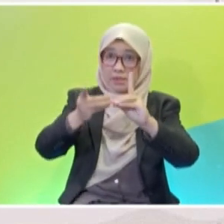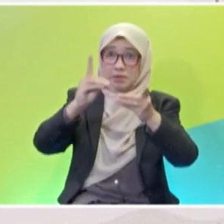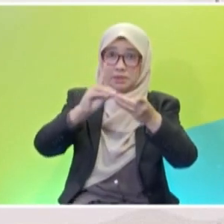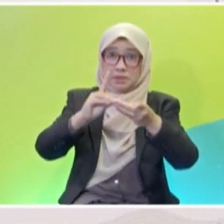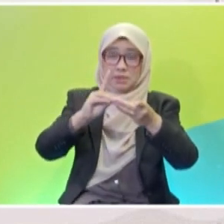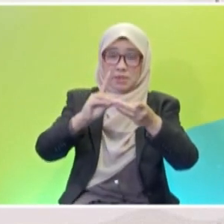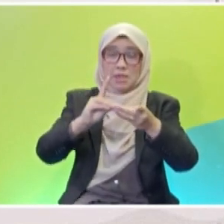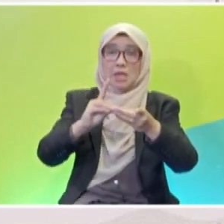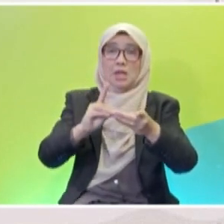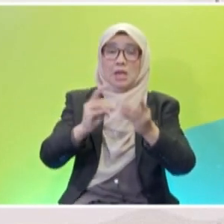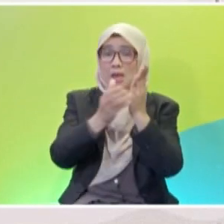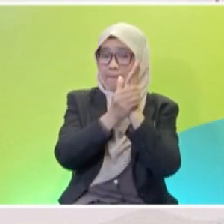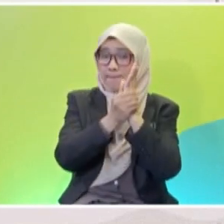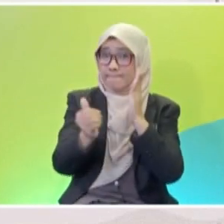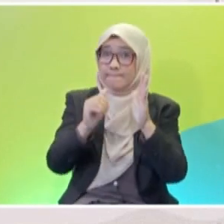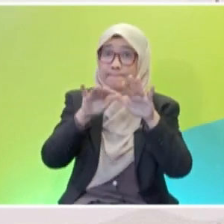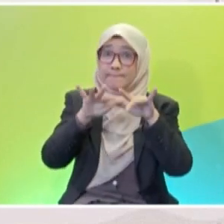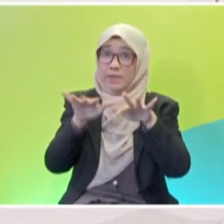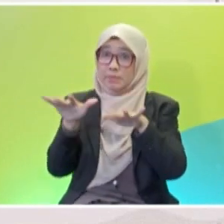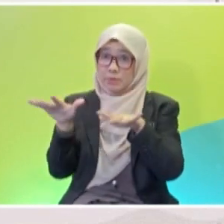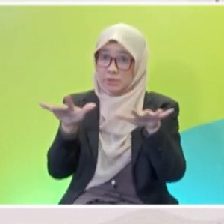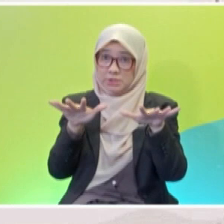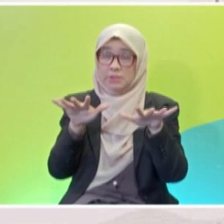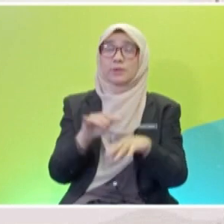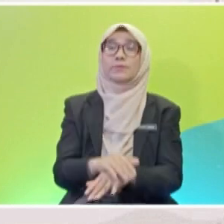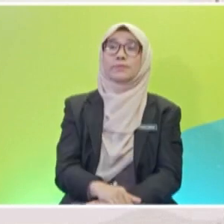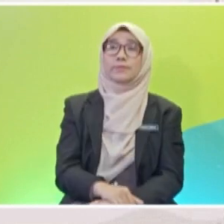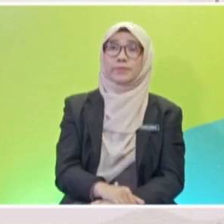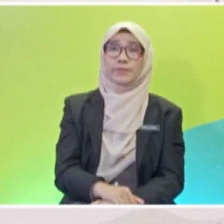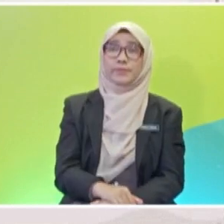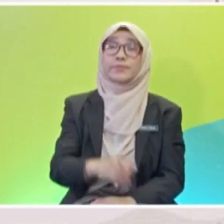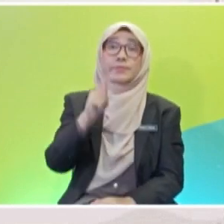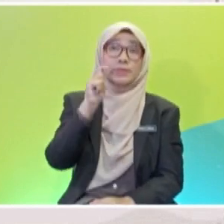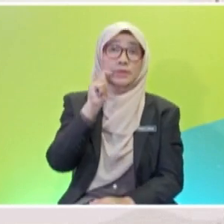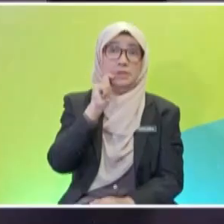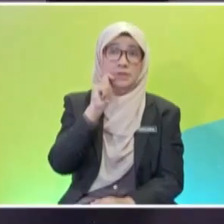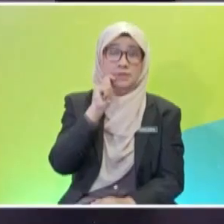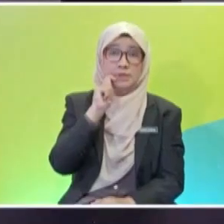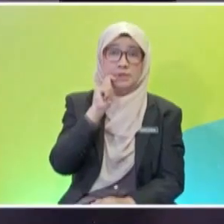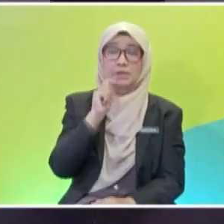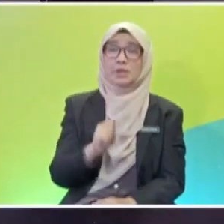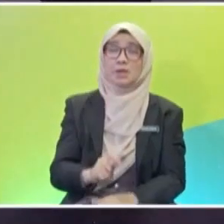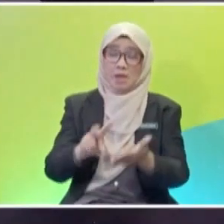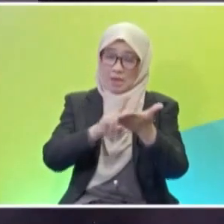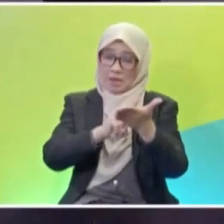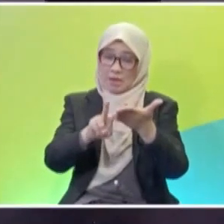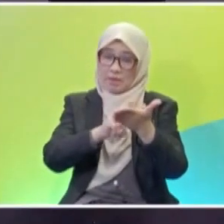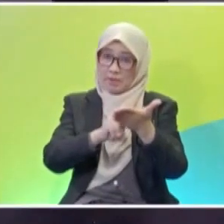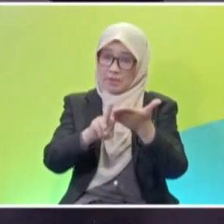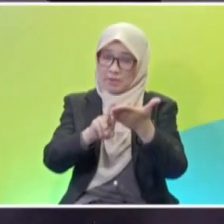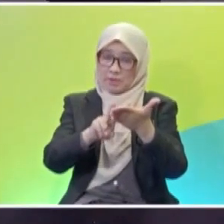So, this is what I want you guys to do. Okay, girls. So, Tivia, you're going to read paragraph